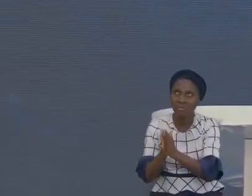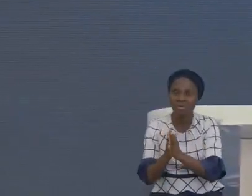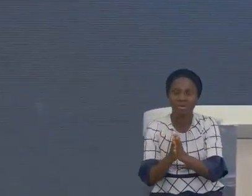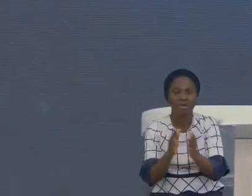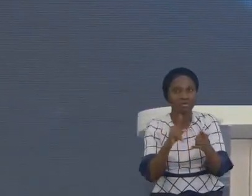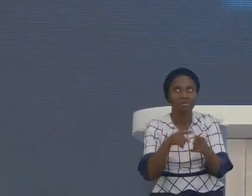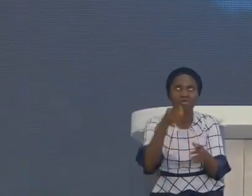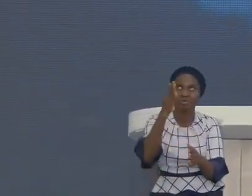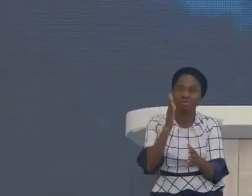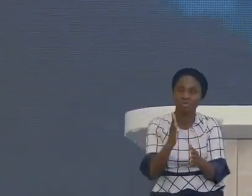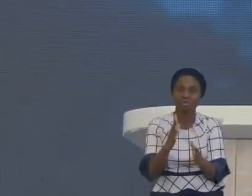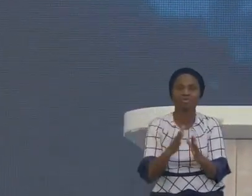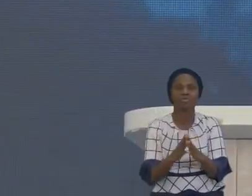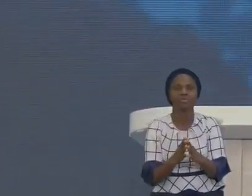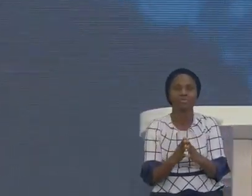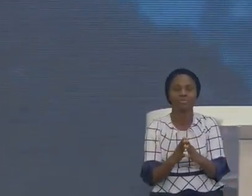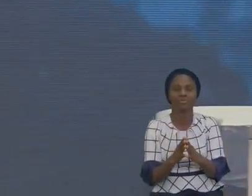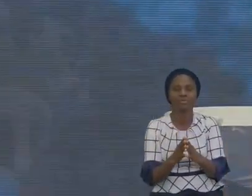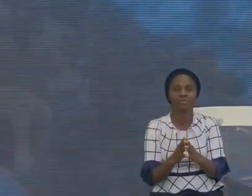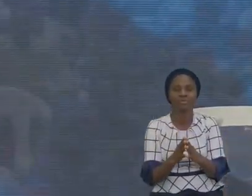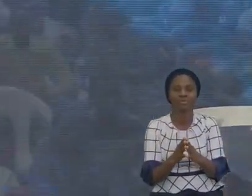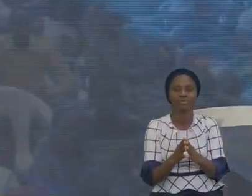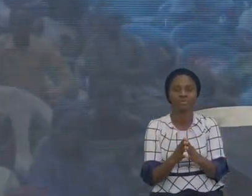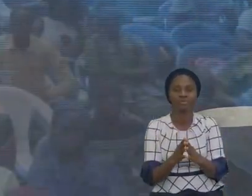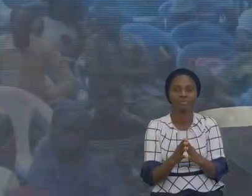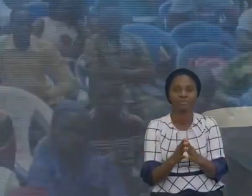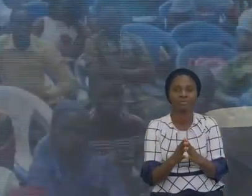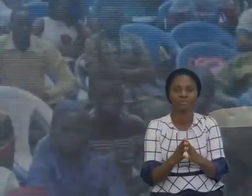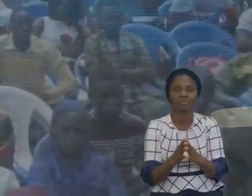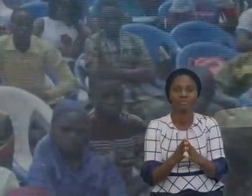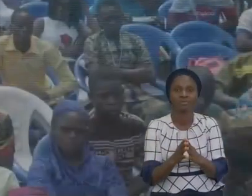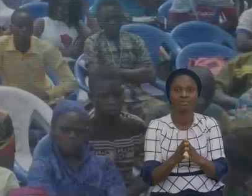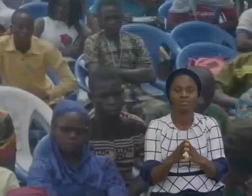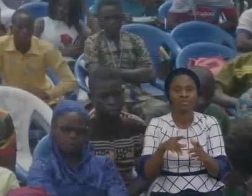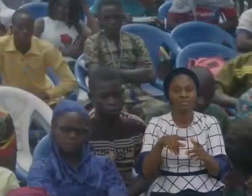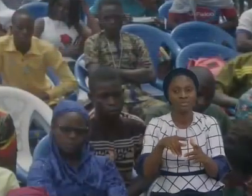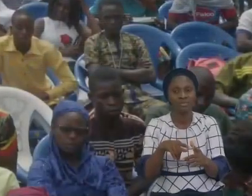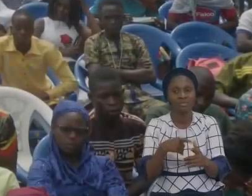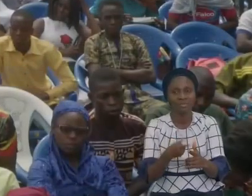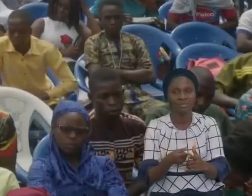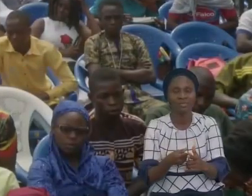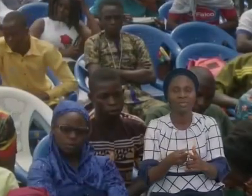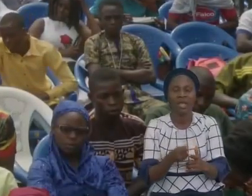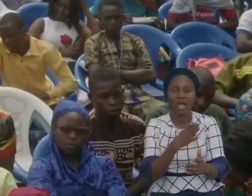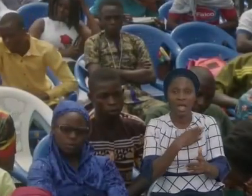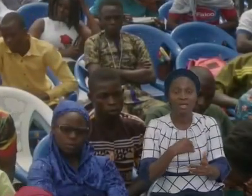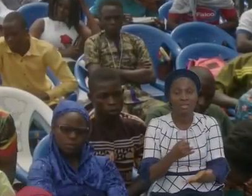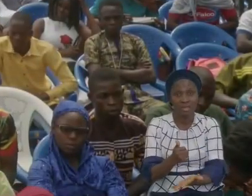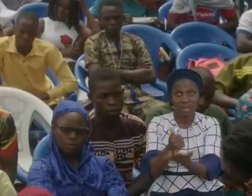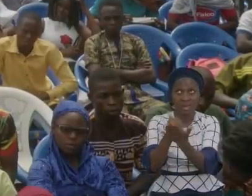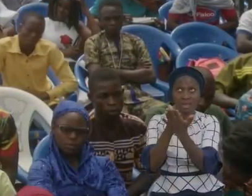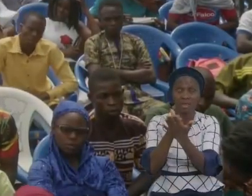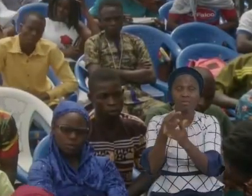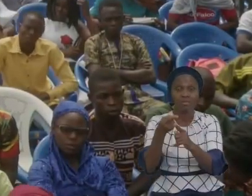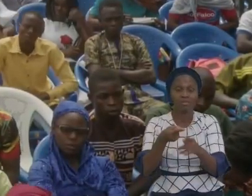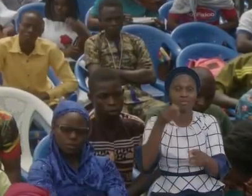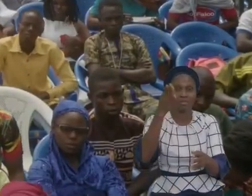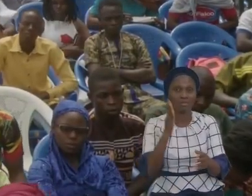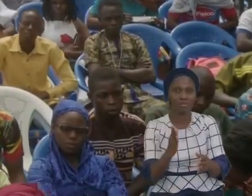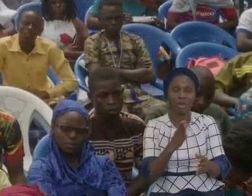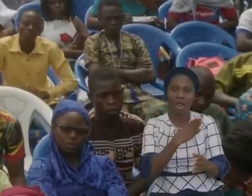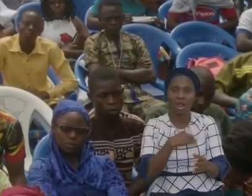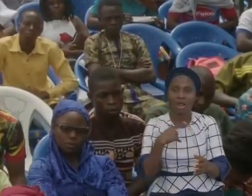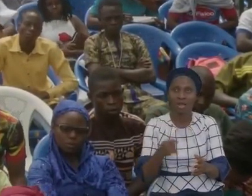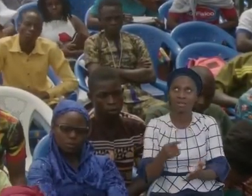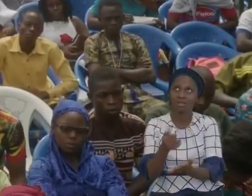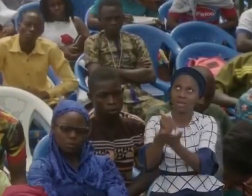And the help of God, and the assistance of God, and the goodness of God, and